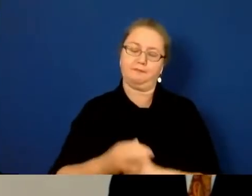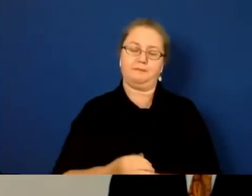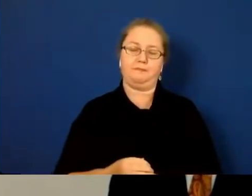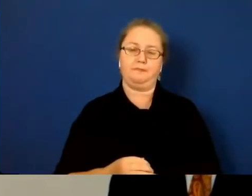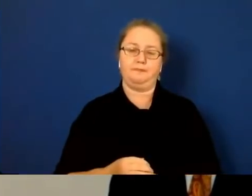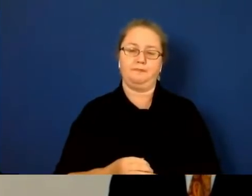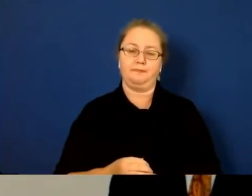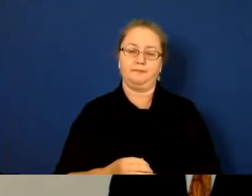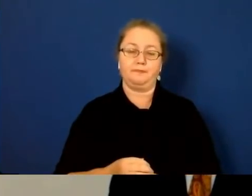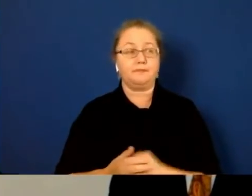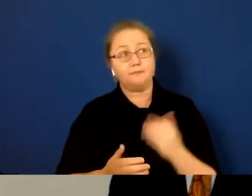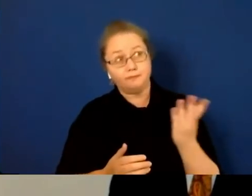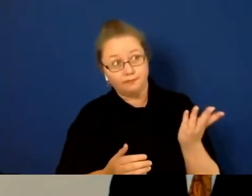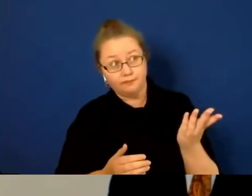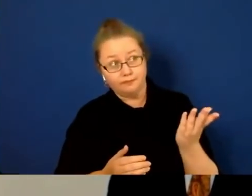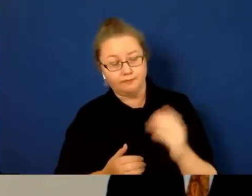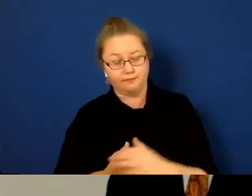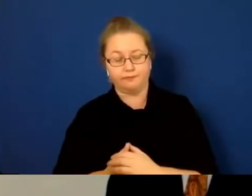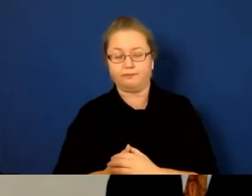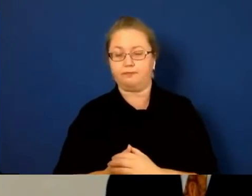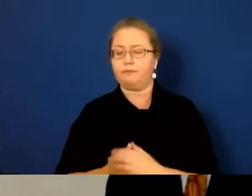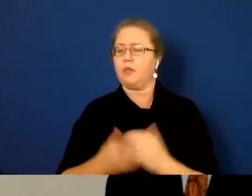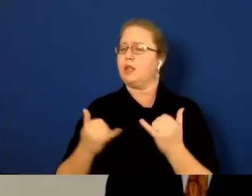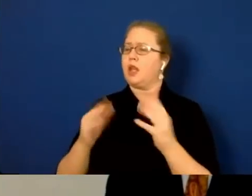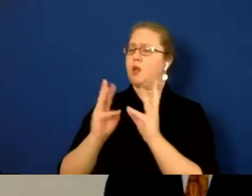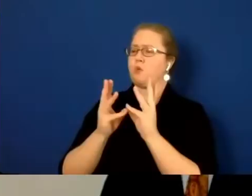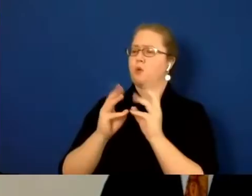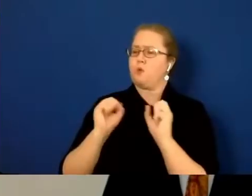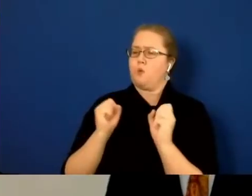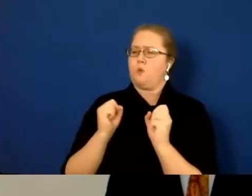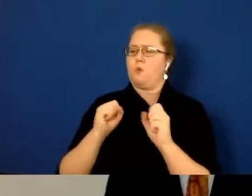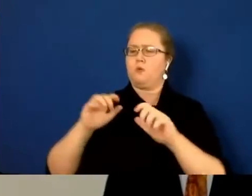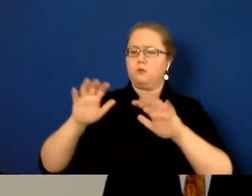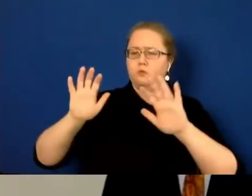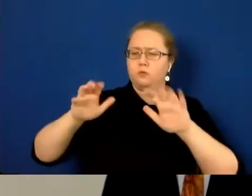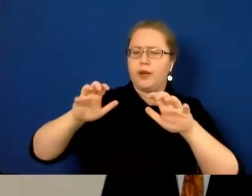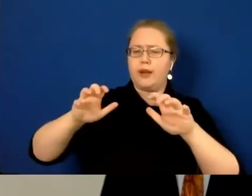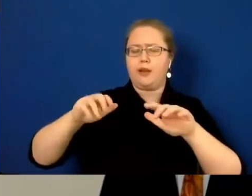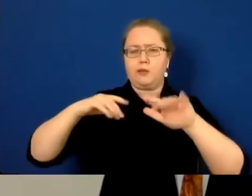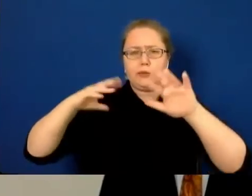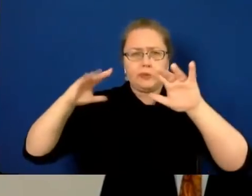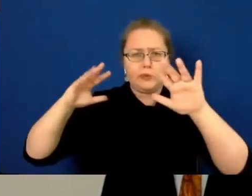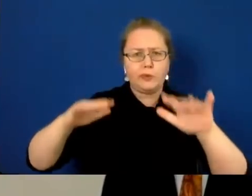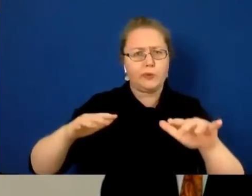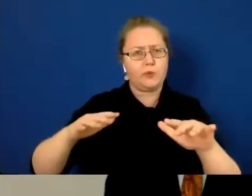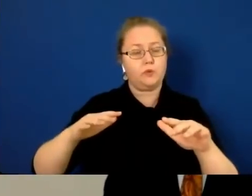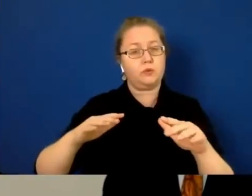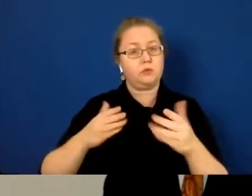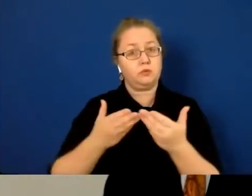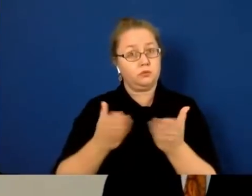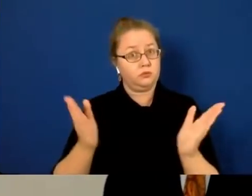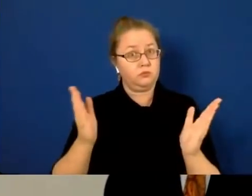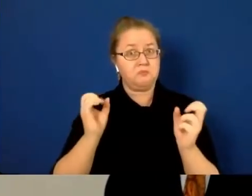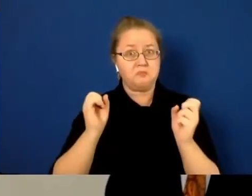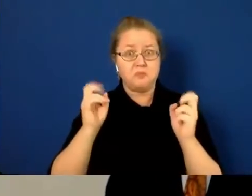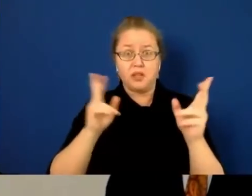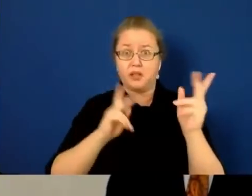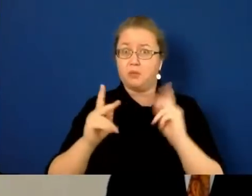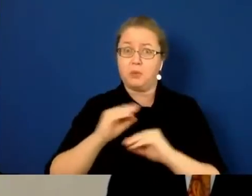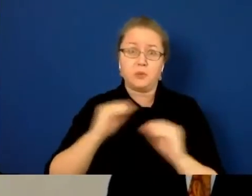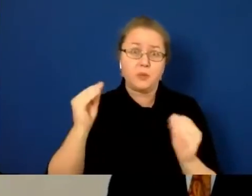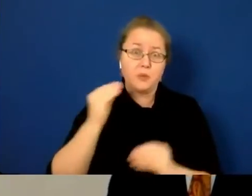happening. And we are asking and have provided guidance that the parties that are